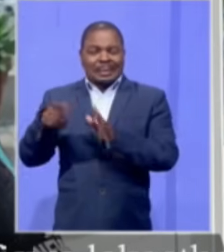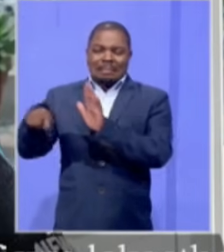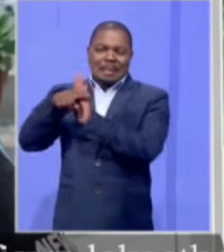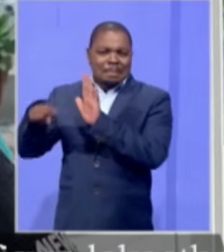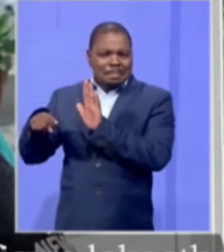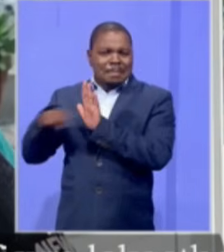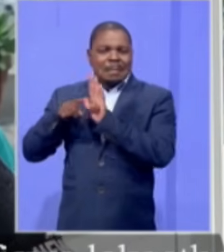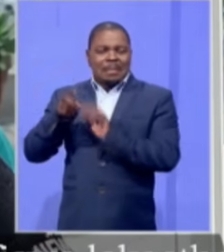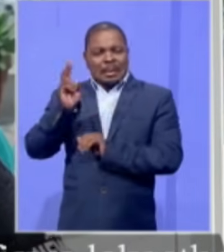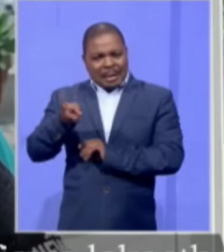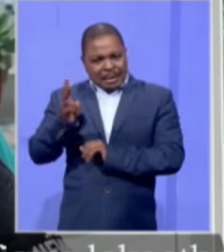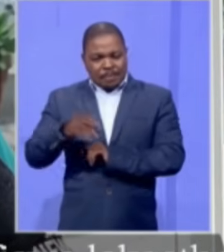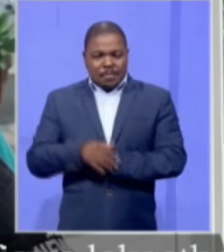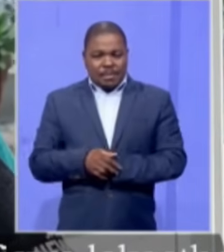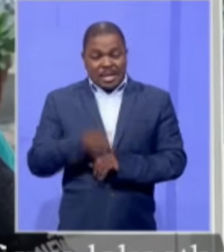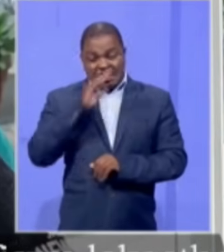le